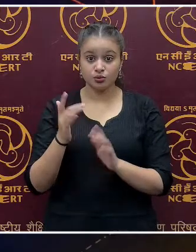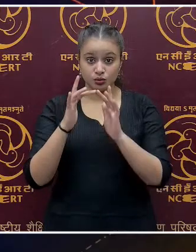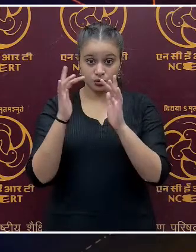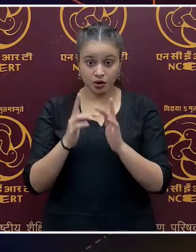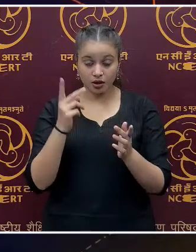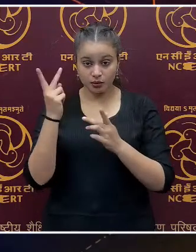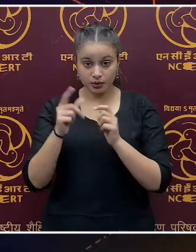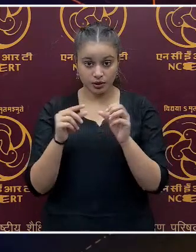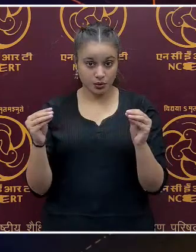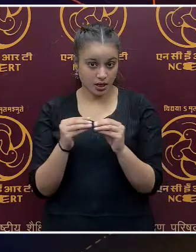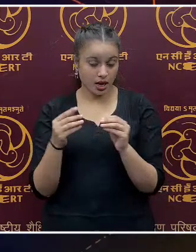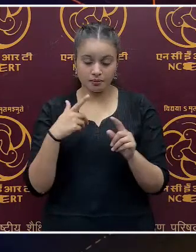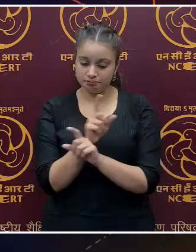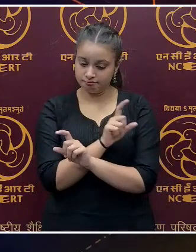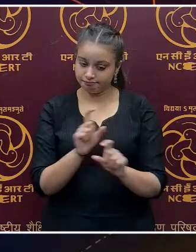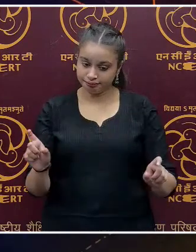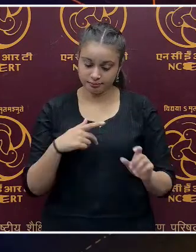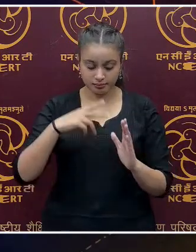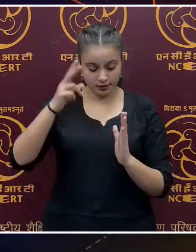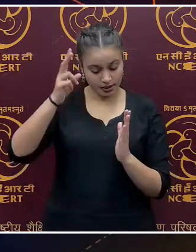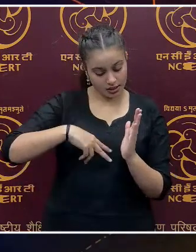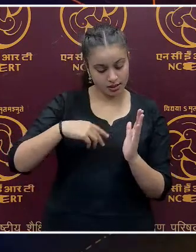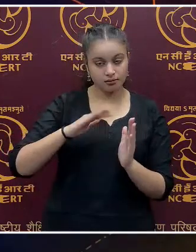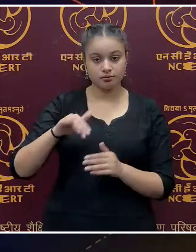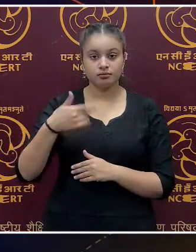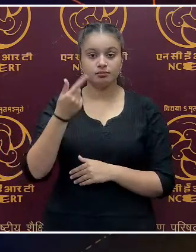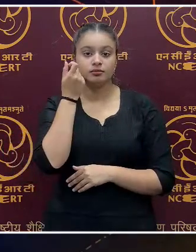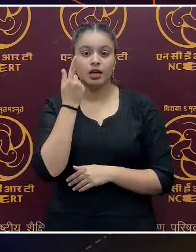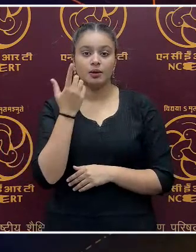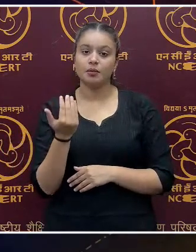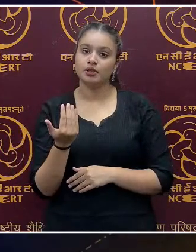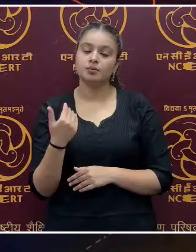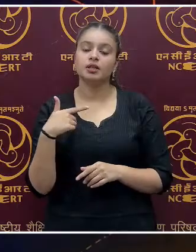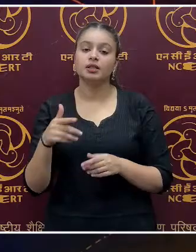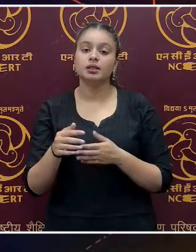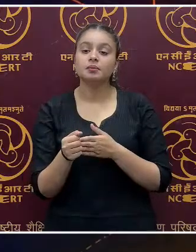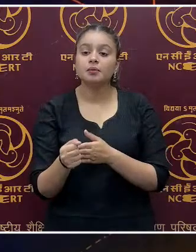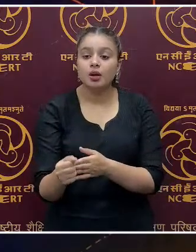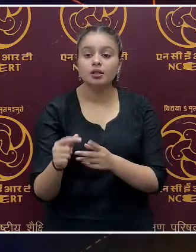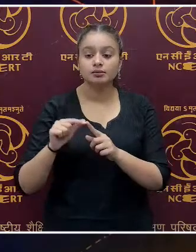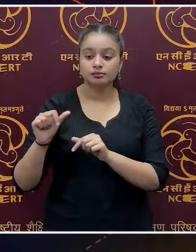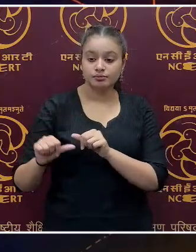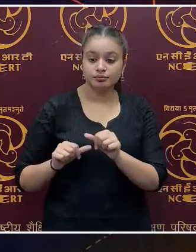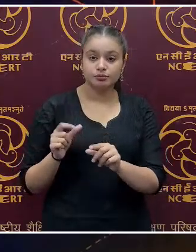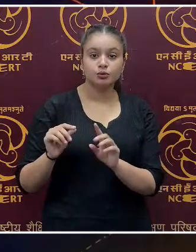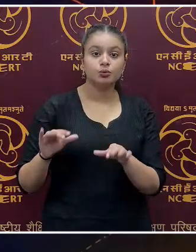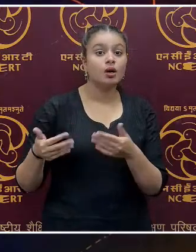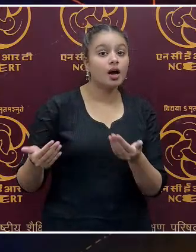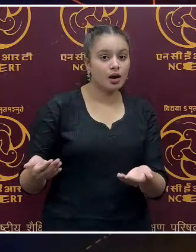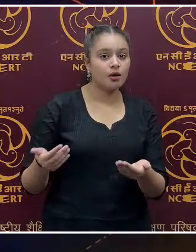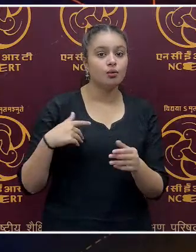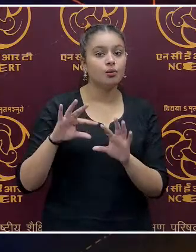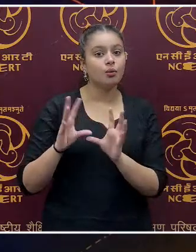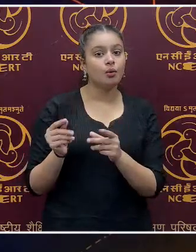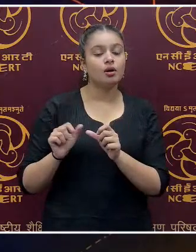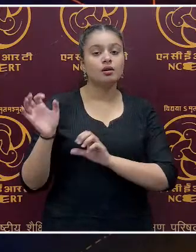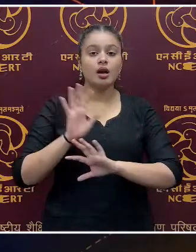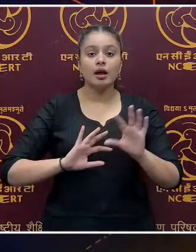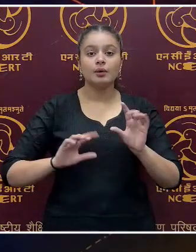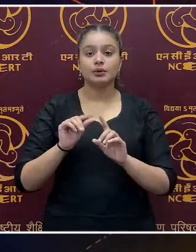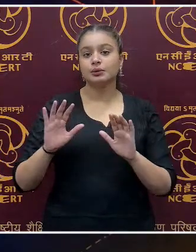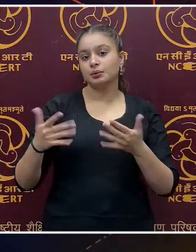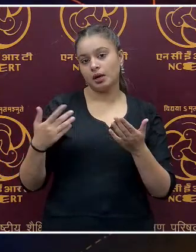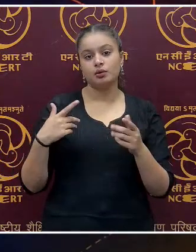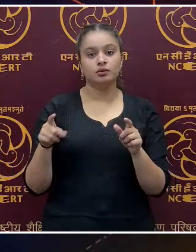be clearly read and understand this procedure, how to navigate the entire activities. This